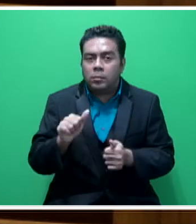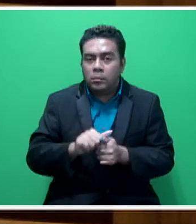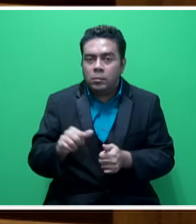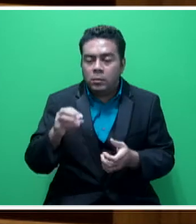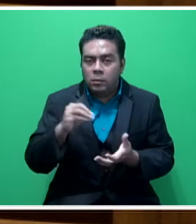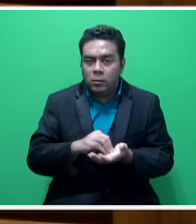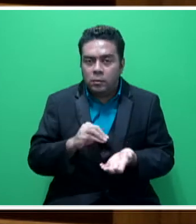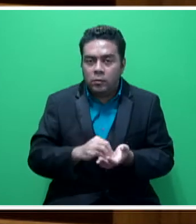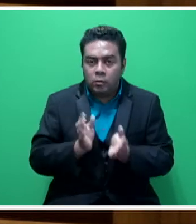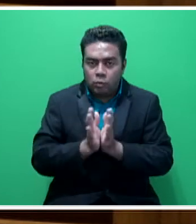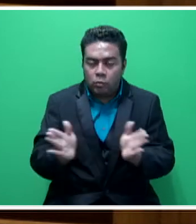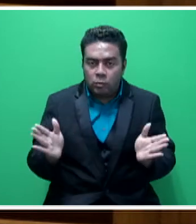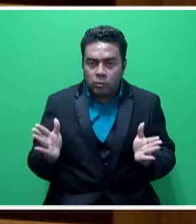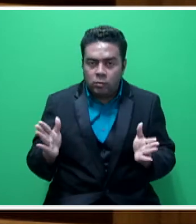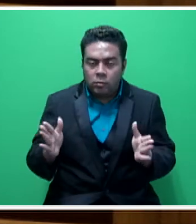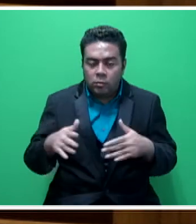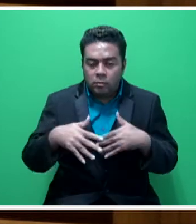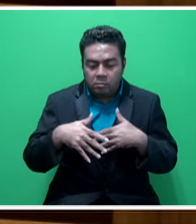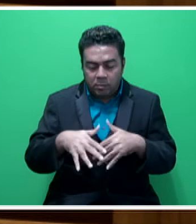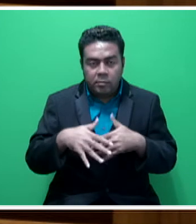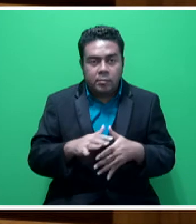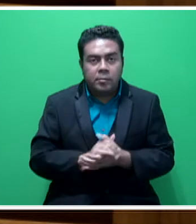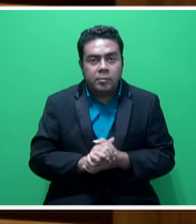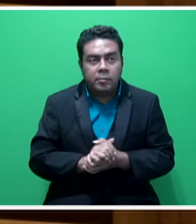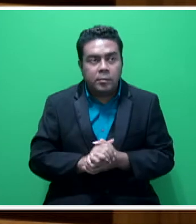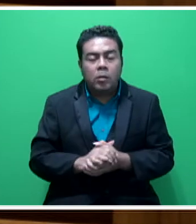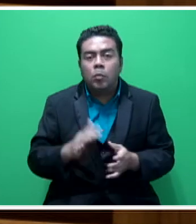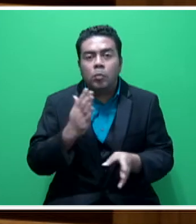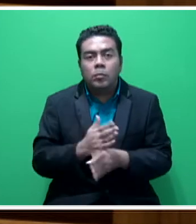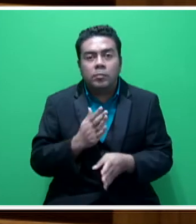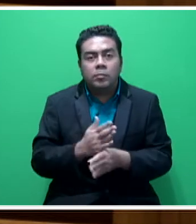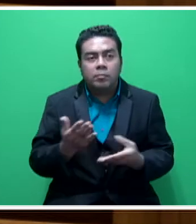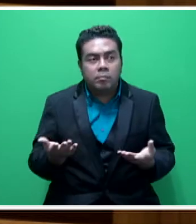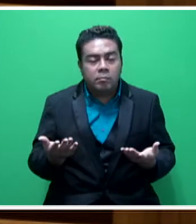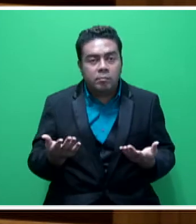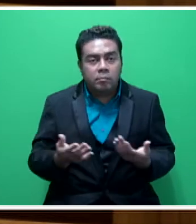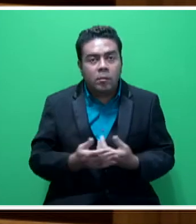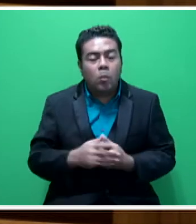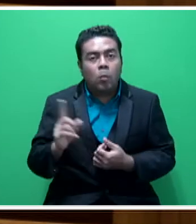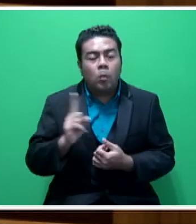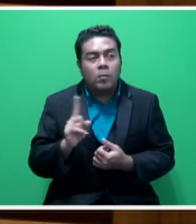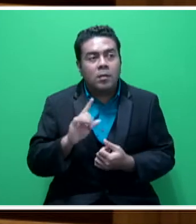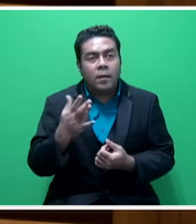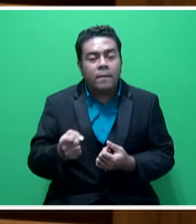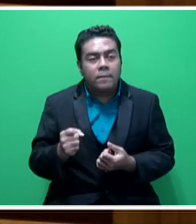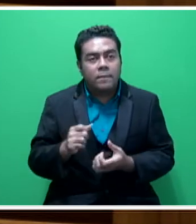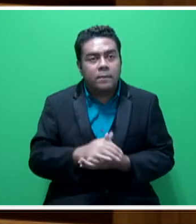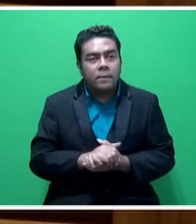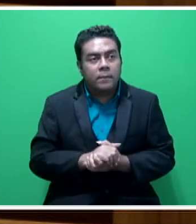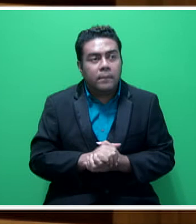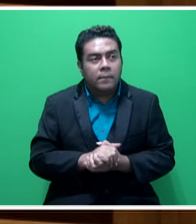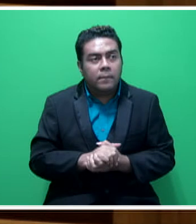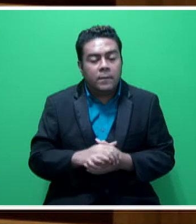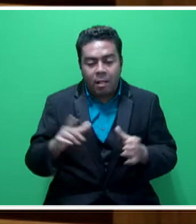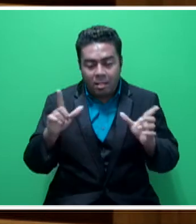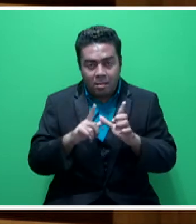general public. So we're just working through that at the moment, sir. And it works out that, once they get a bundle of licenses, at the end of the day, if they have